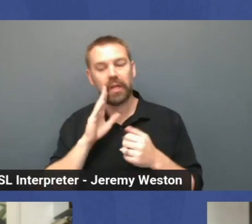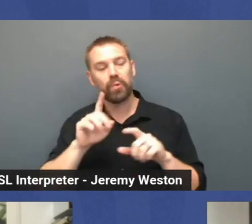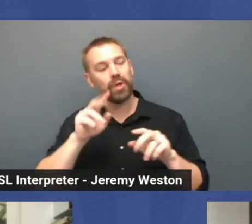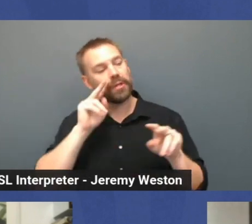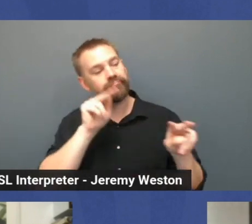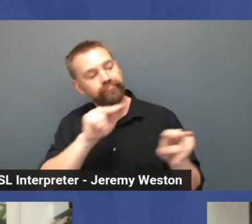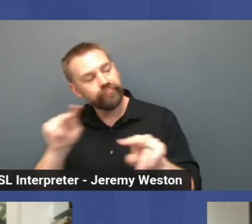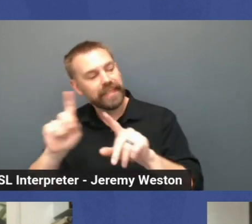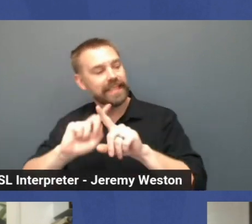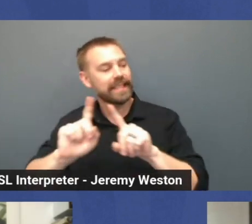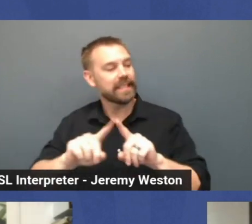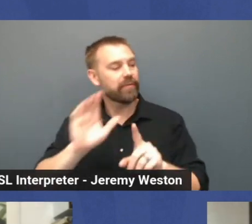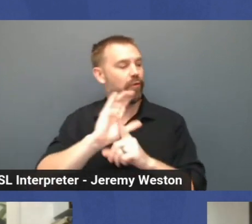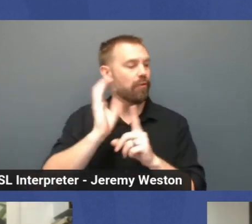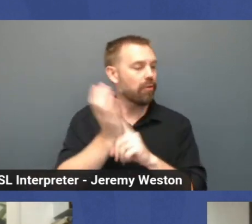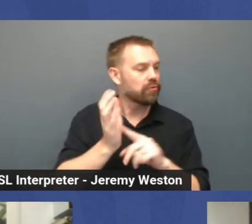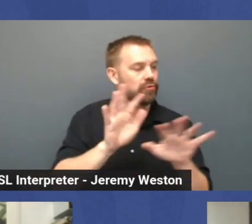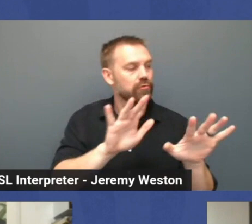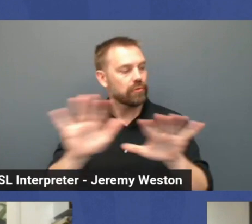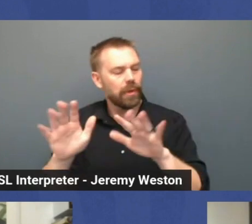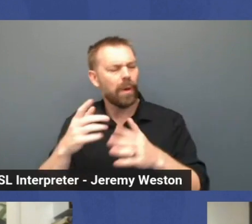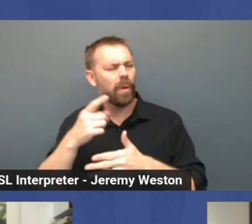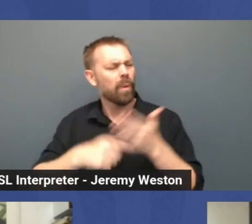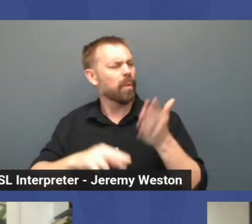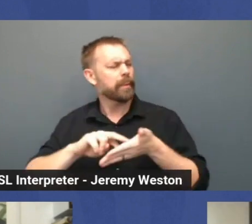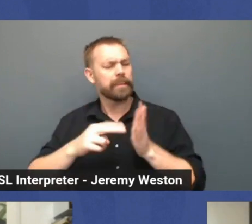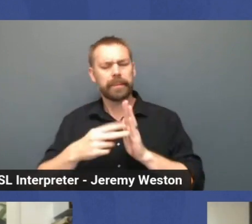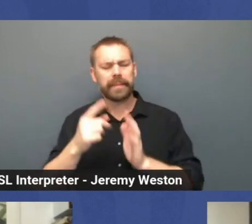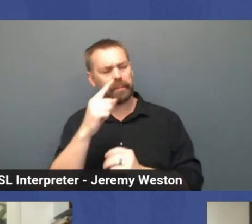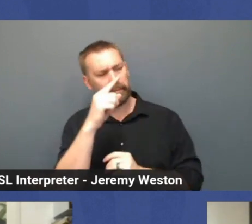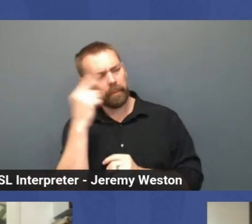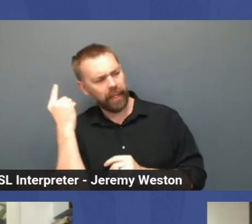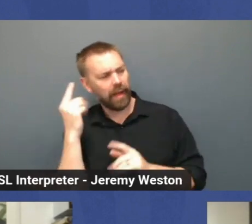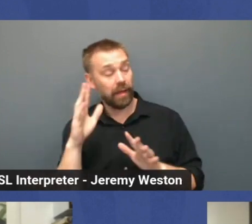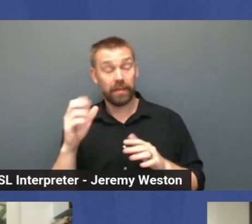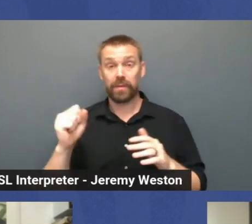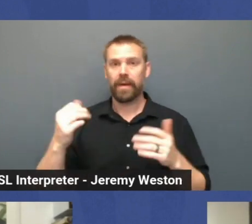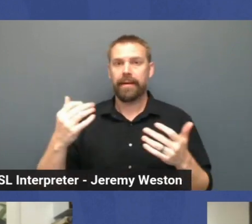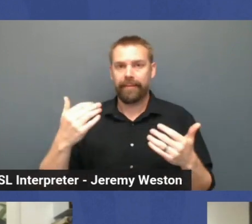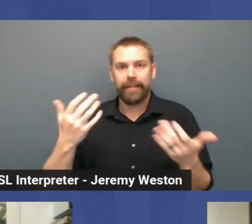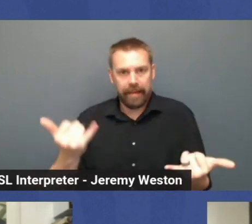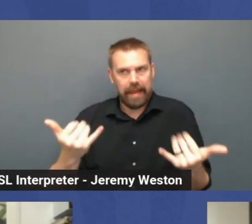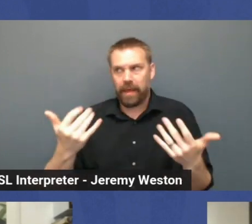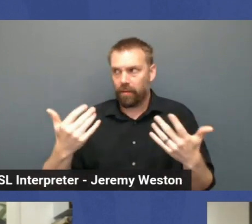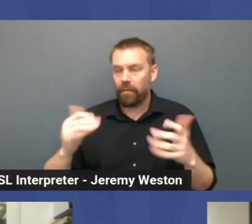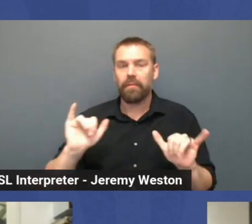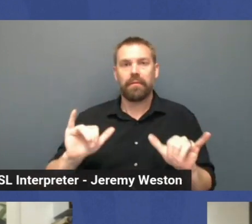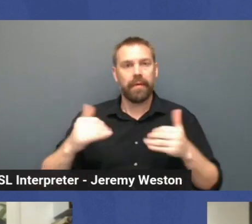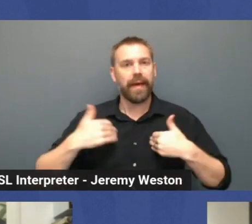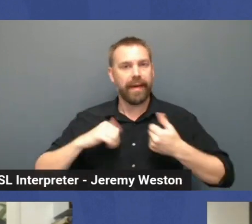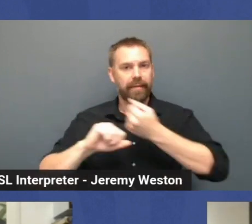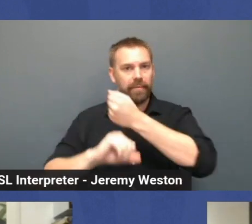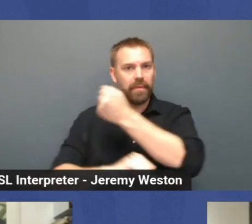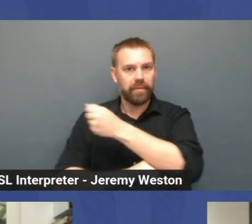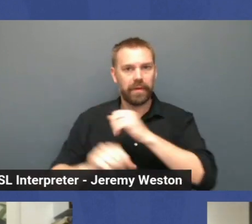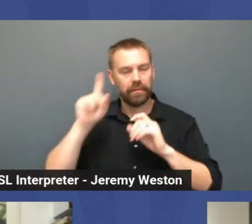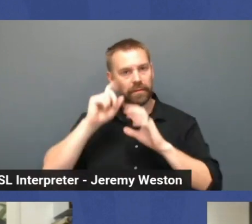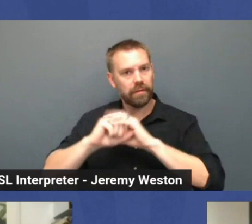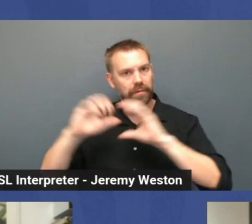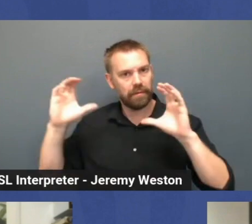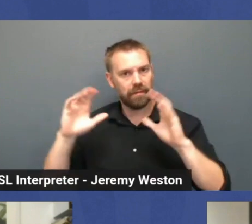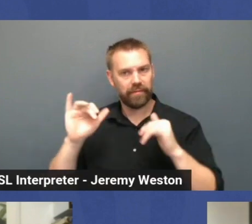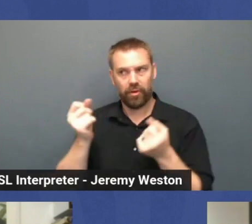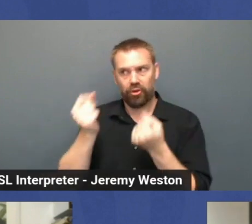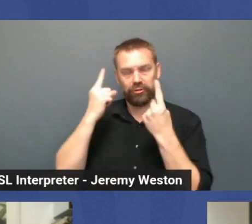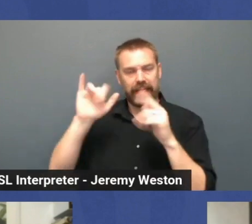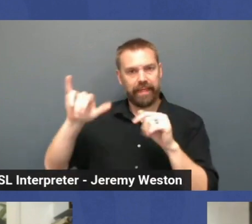different aesthetics of what it means to be Black and compare and contrast. So I had the basis of understanding that. Do I think that in